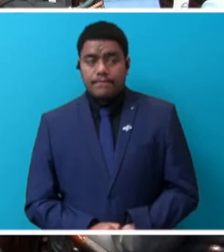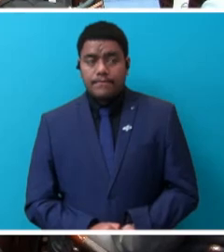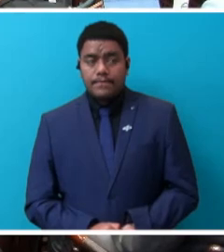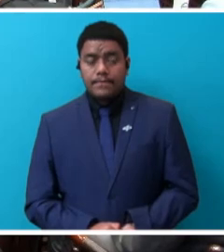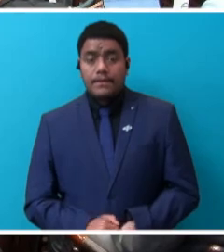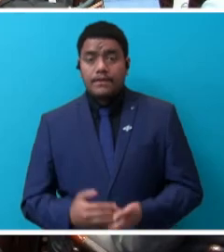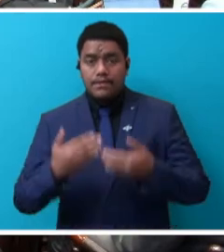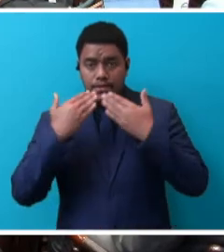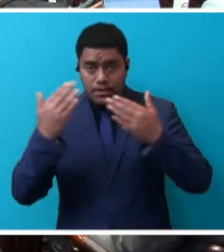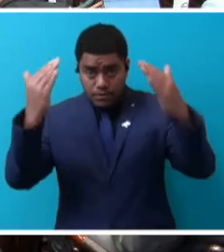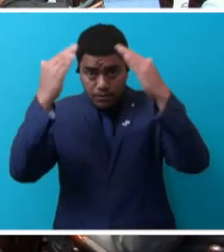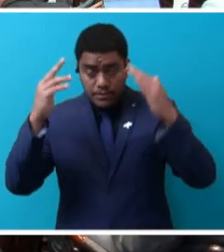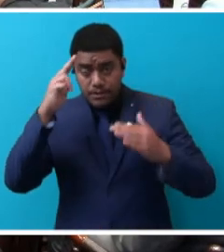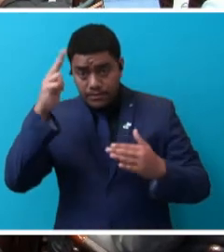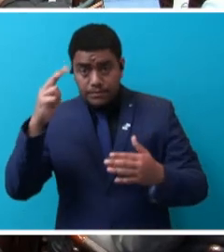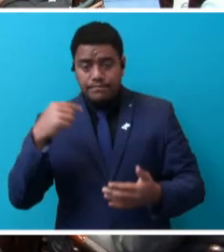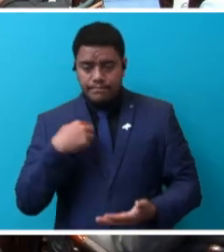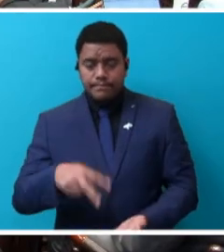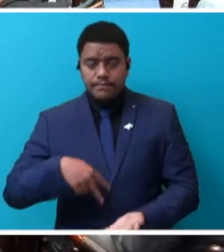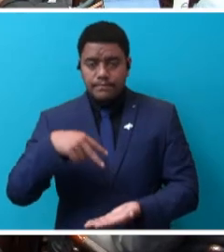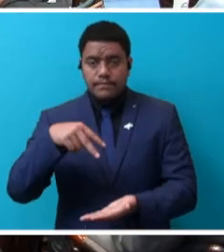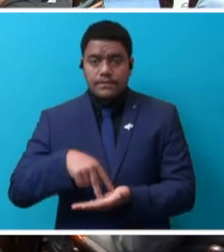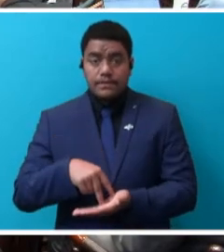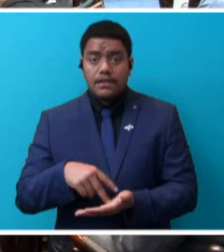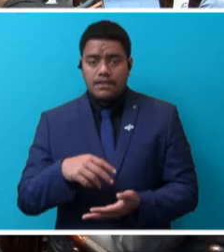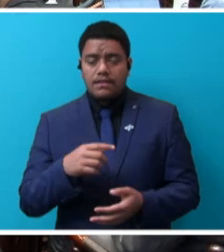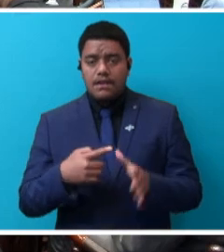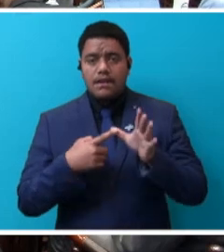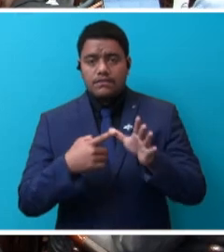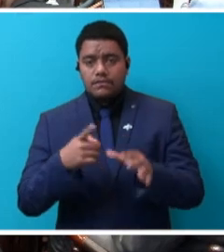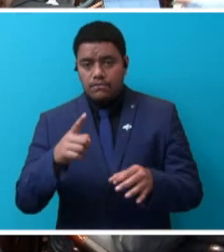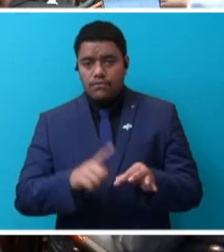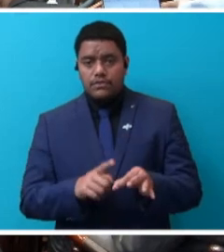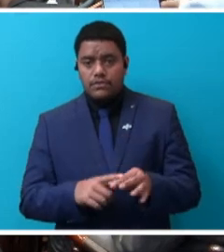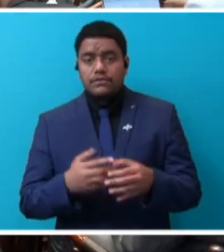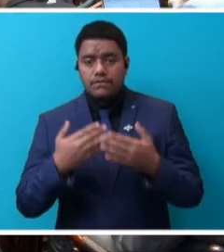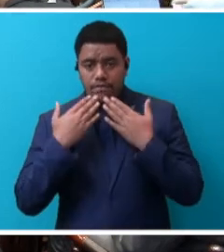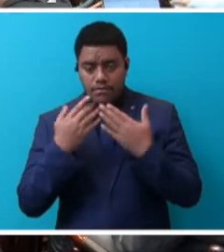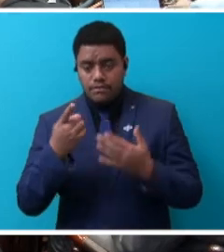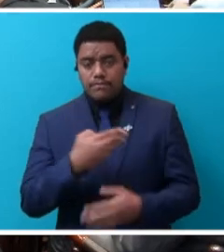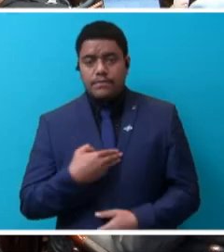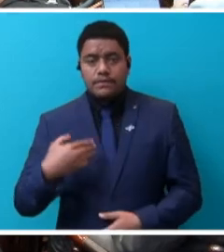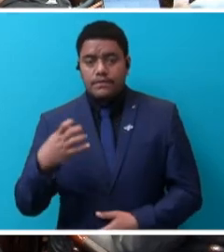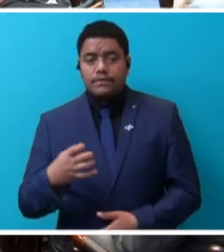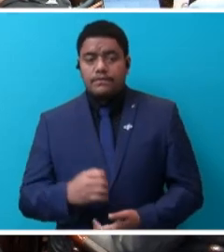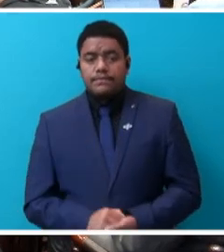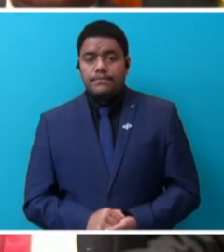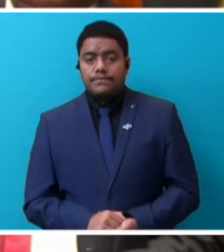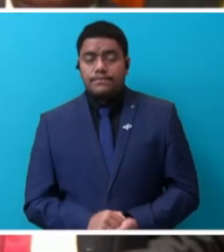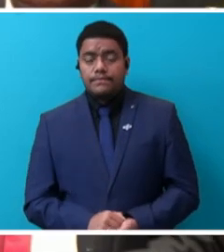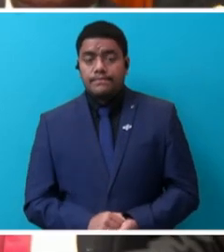Thank you, Mr. Speaker. So I rise to answer the question, and I thank the Honorable Usamati for that